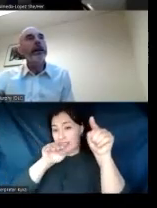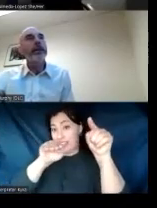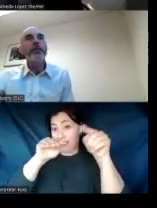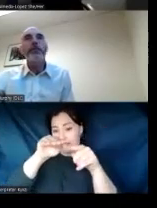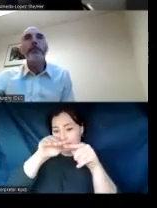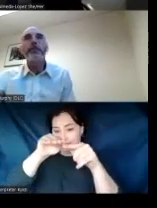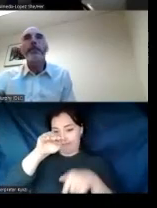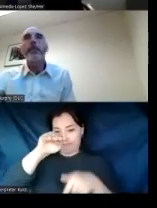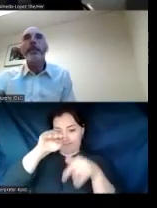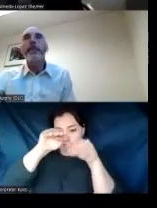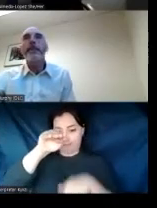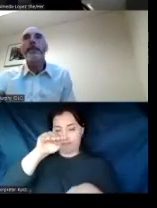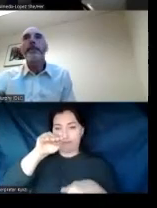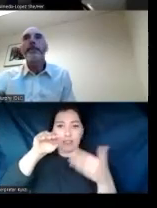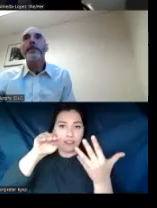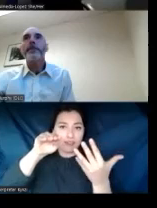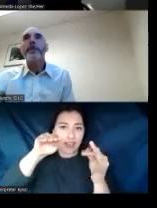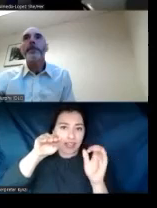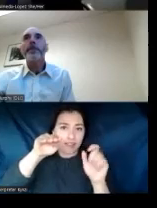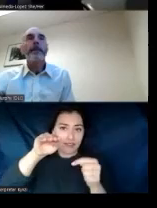of the ground.